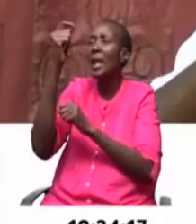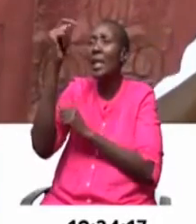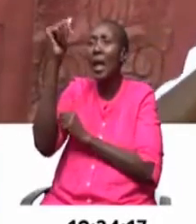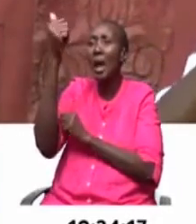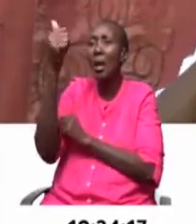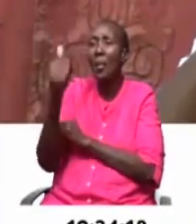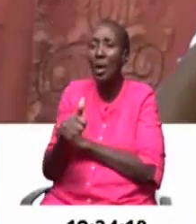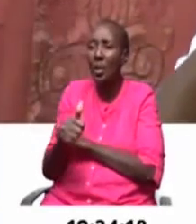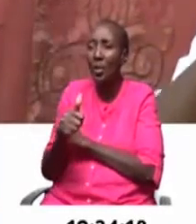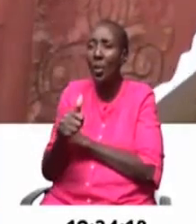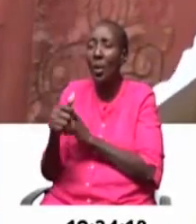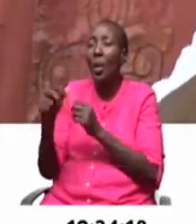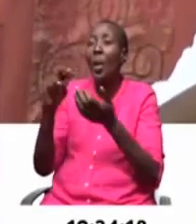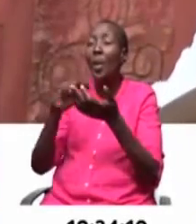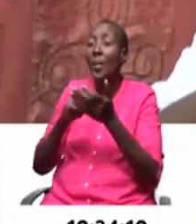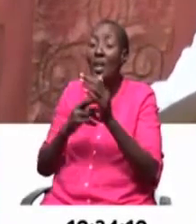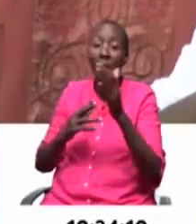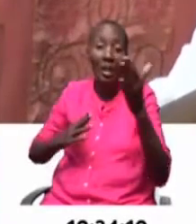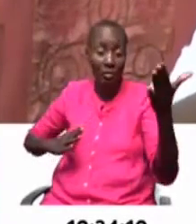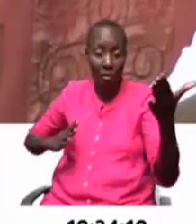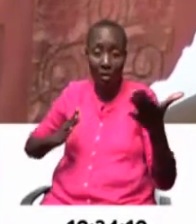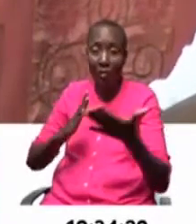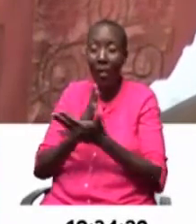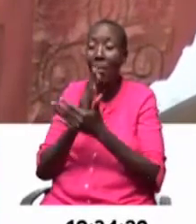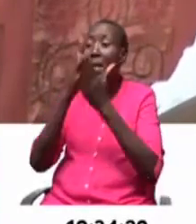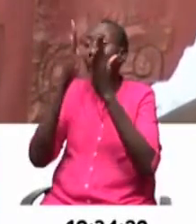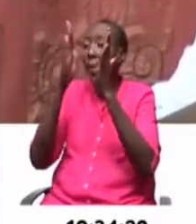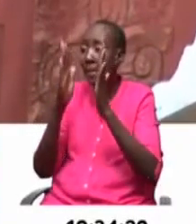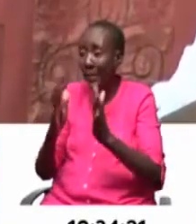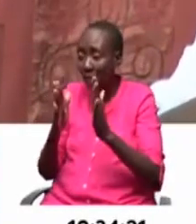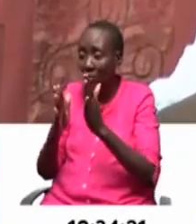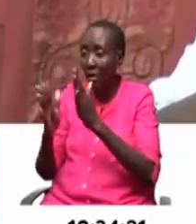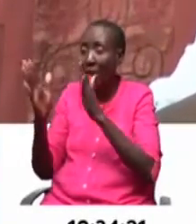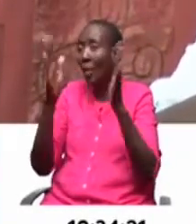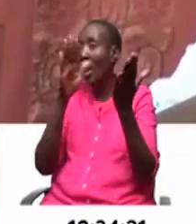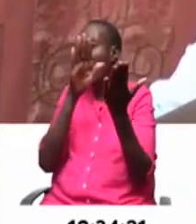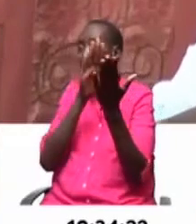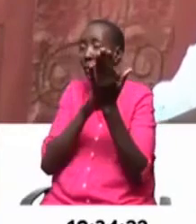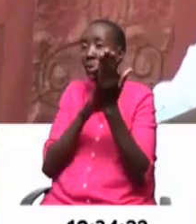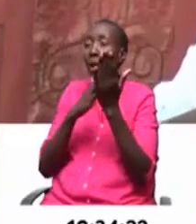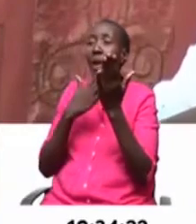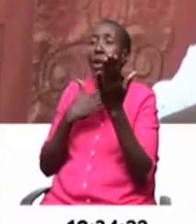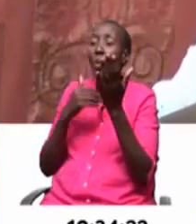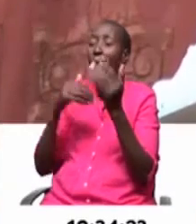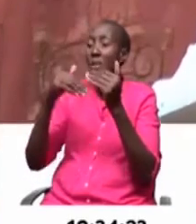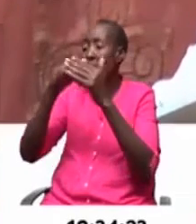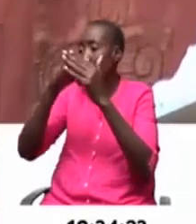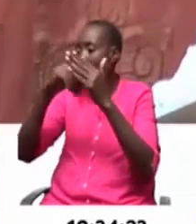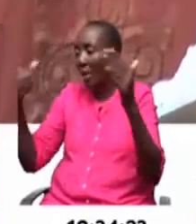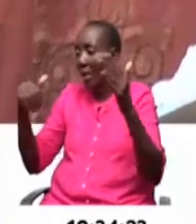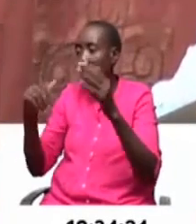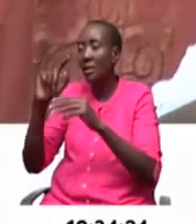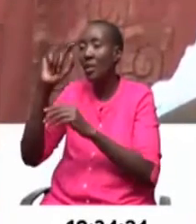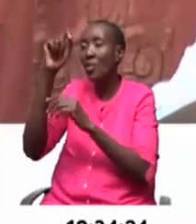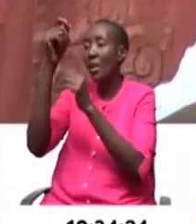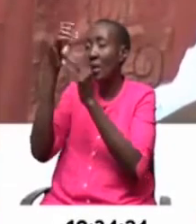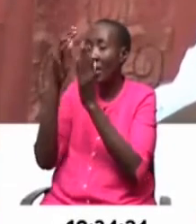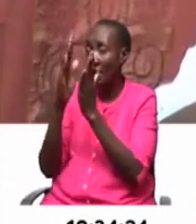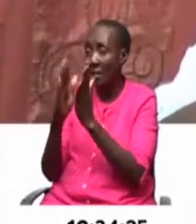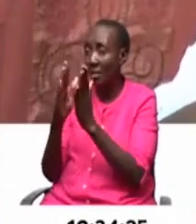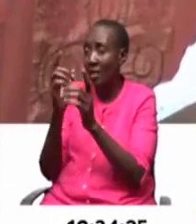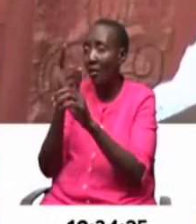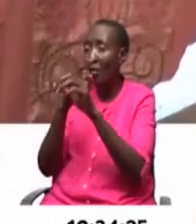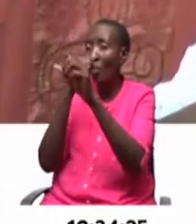it is very, very obvious that whoever drafted that tender wanted to exclude Kenyans from